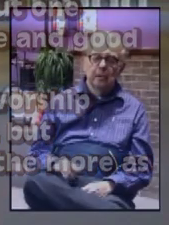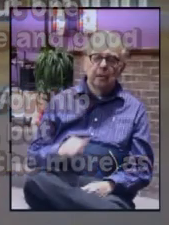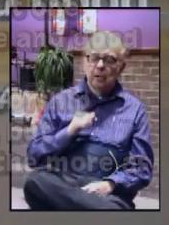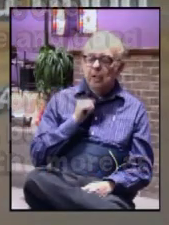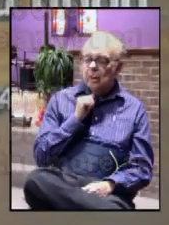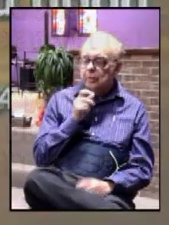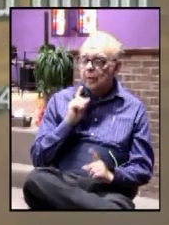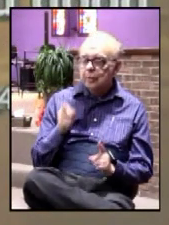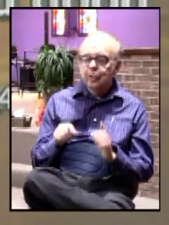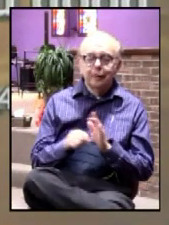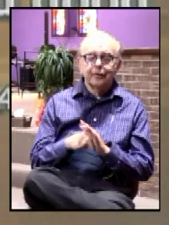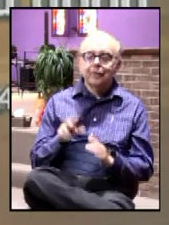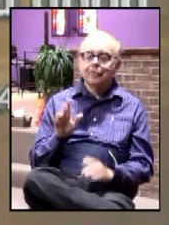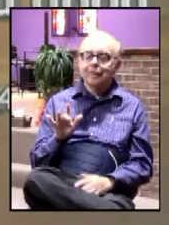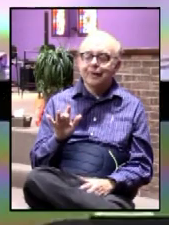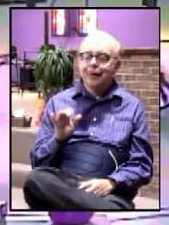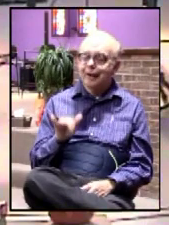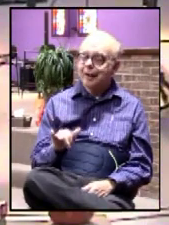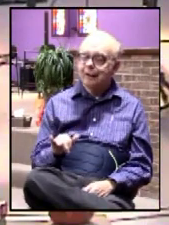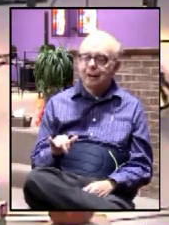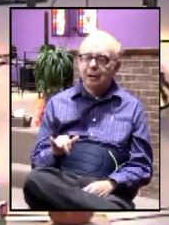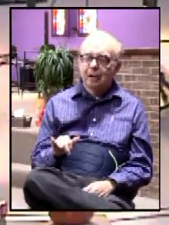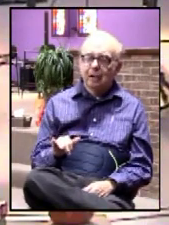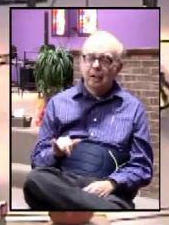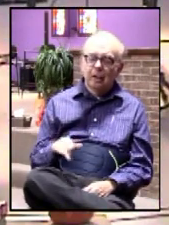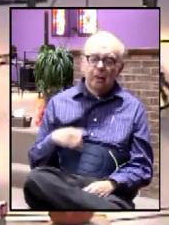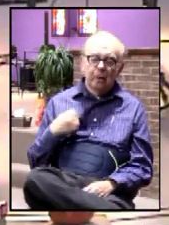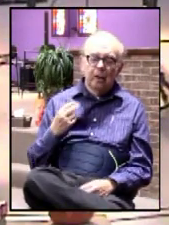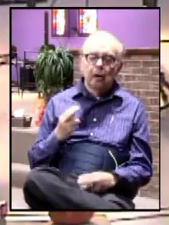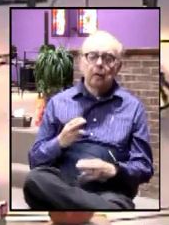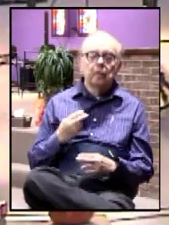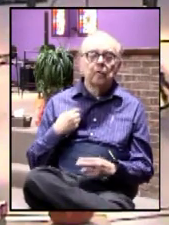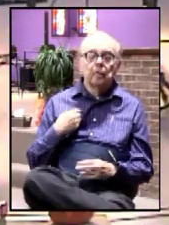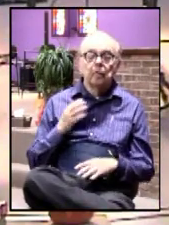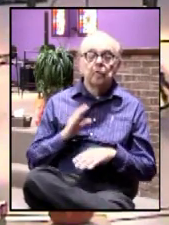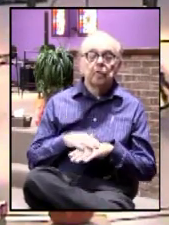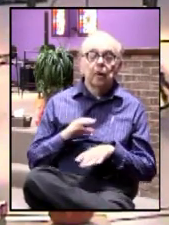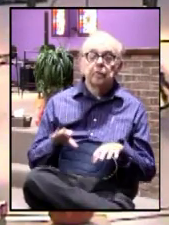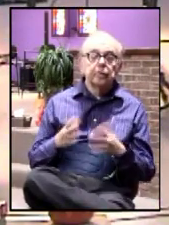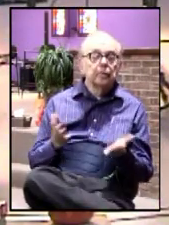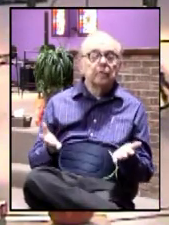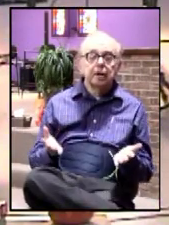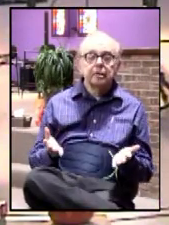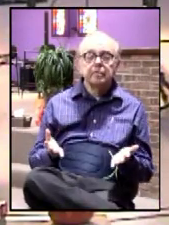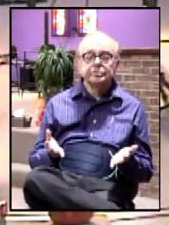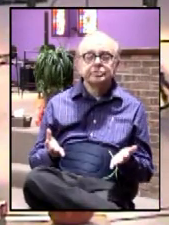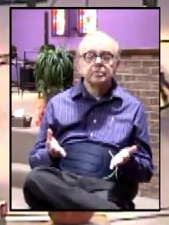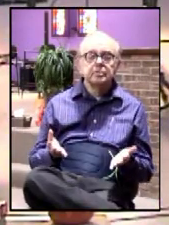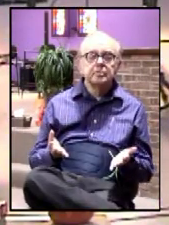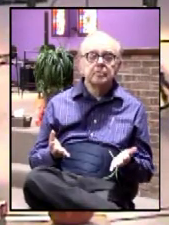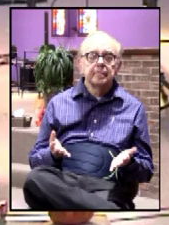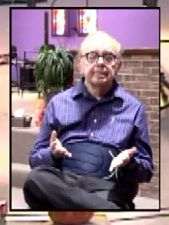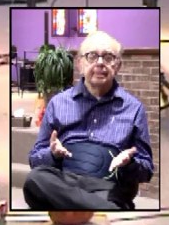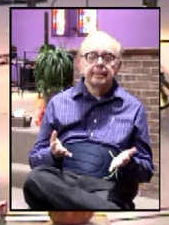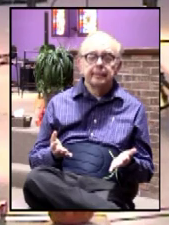Don't go to 25 yet. What are we called to do?